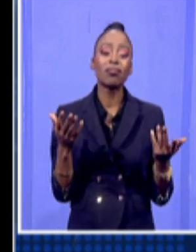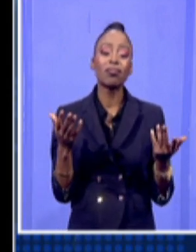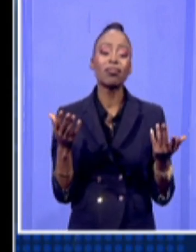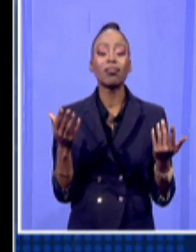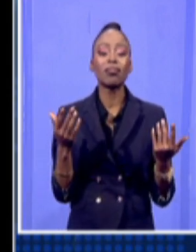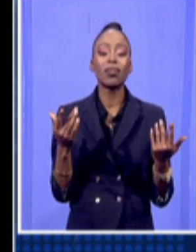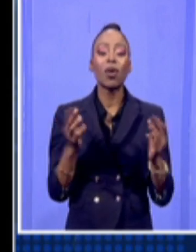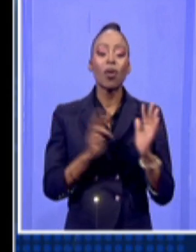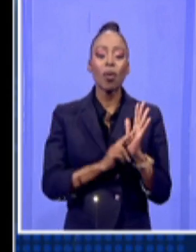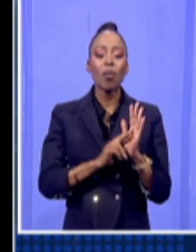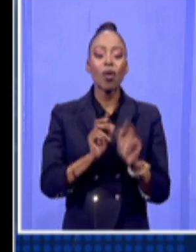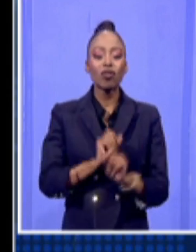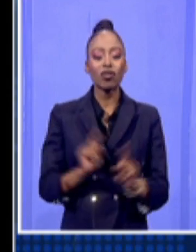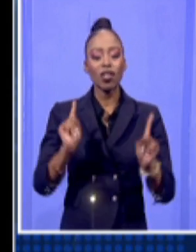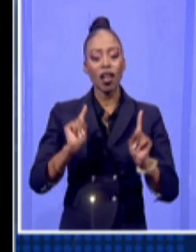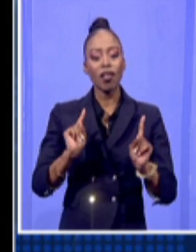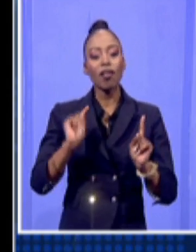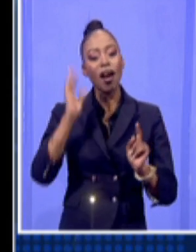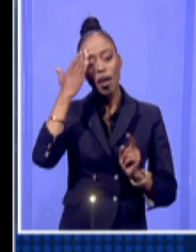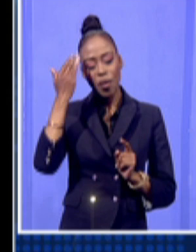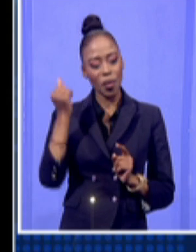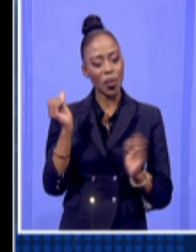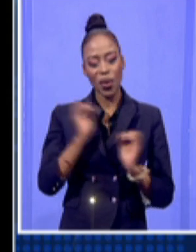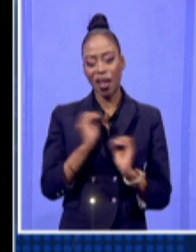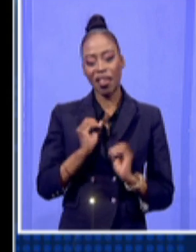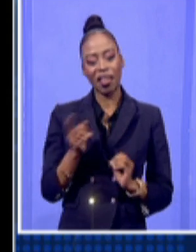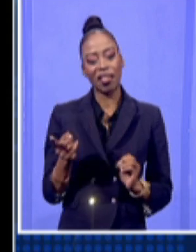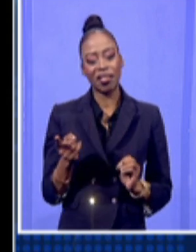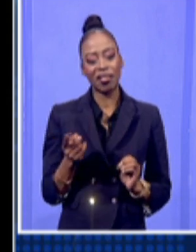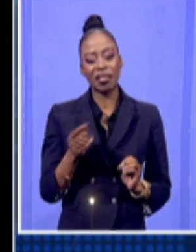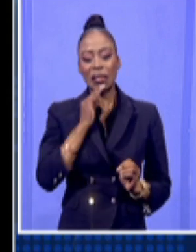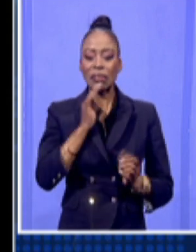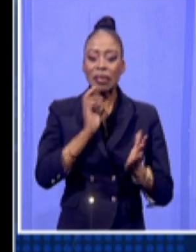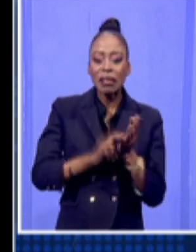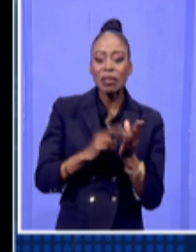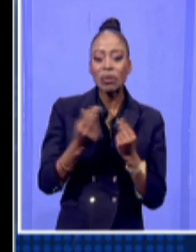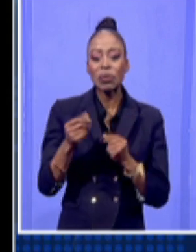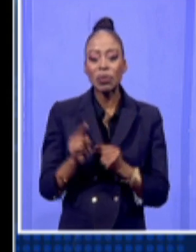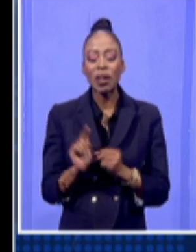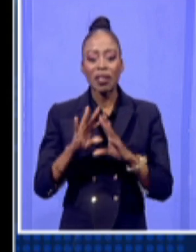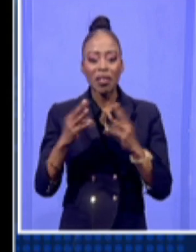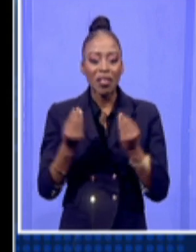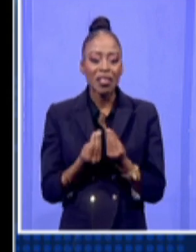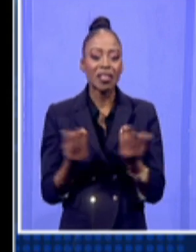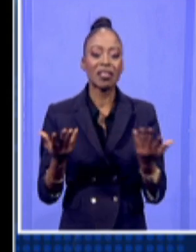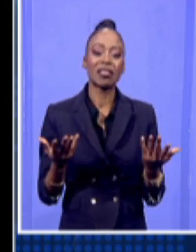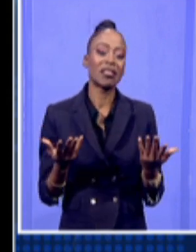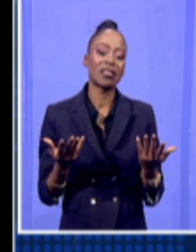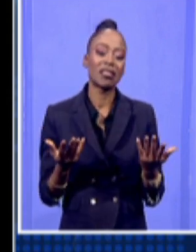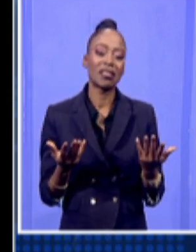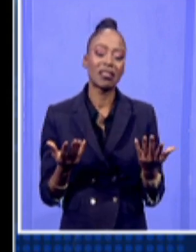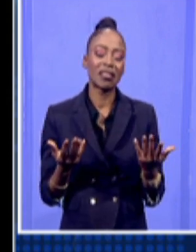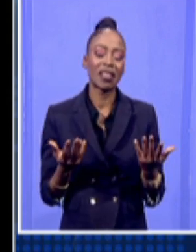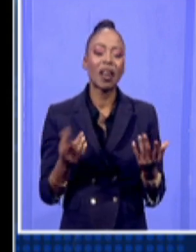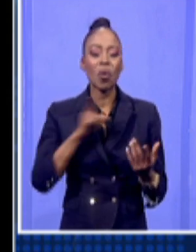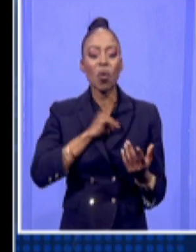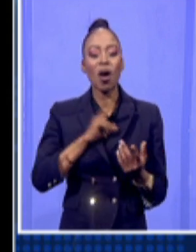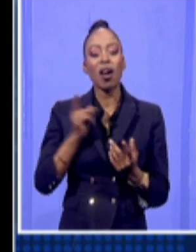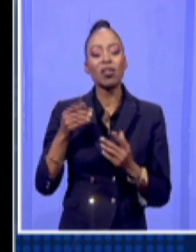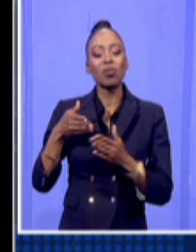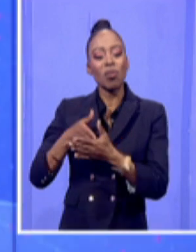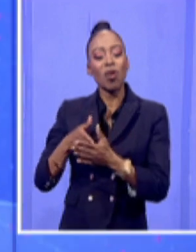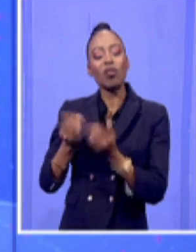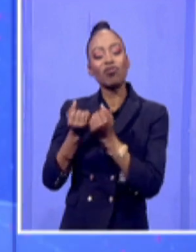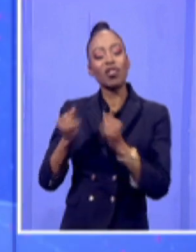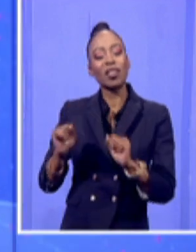speak for themselves would know better about what is defamatory and what describes criminal injury.